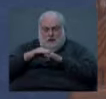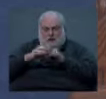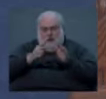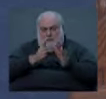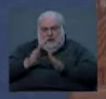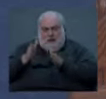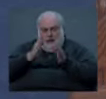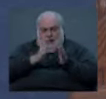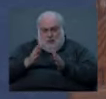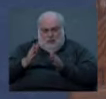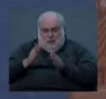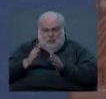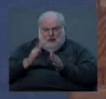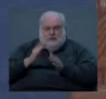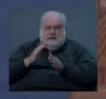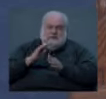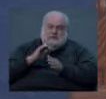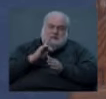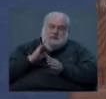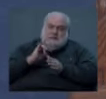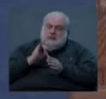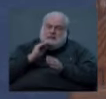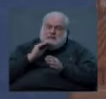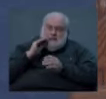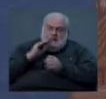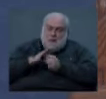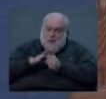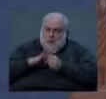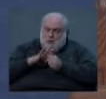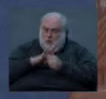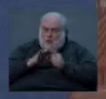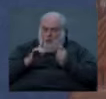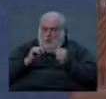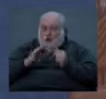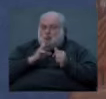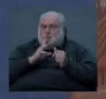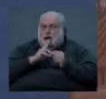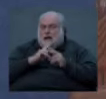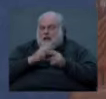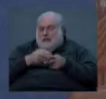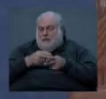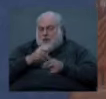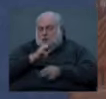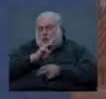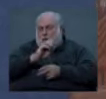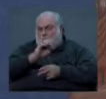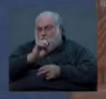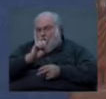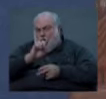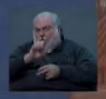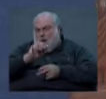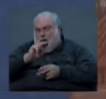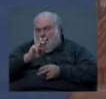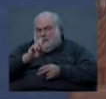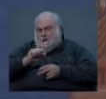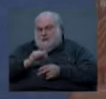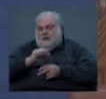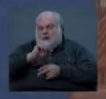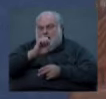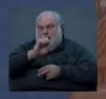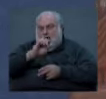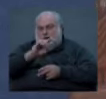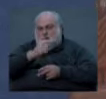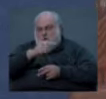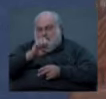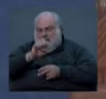planners. That is done like in neighborhoods. When you talk about a neighborhood's name like Woodlands Edge, also areas